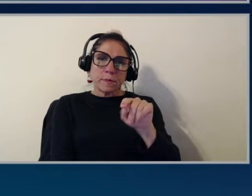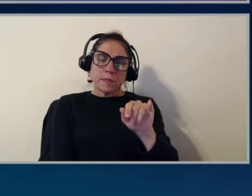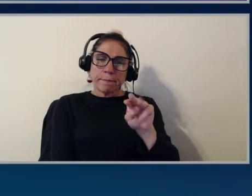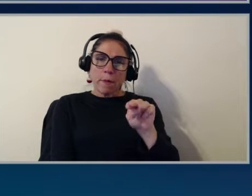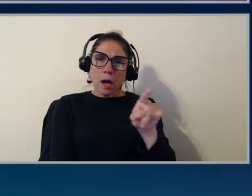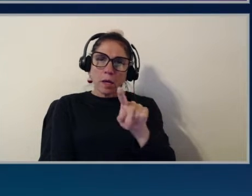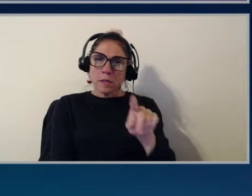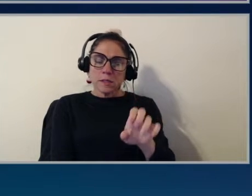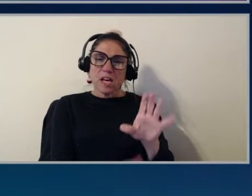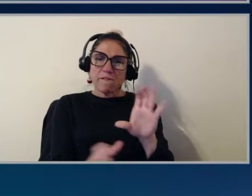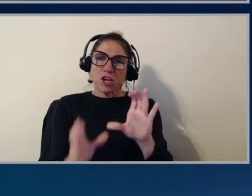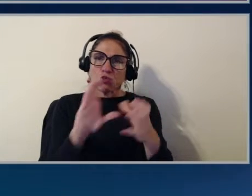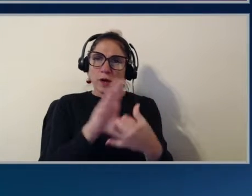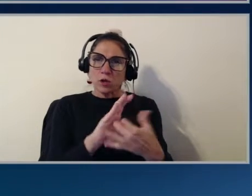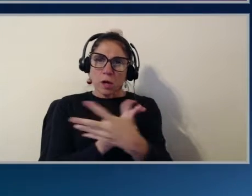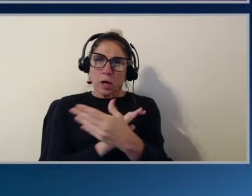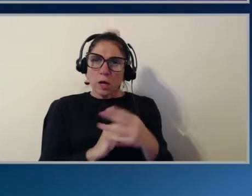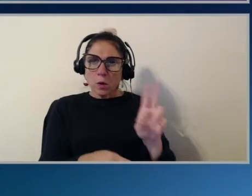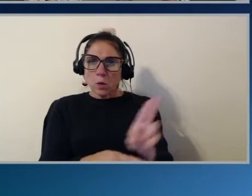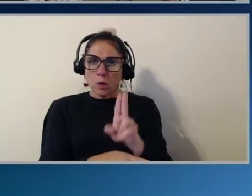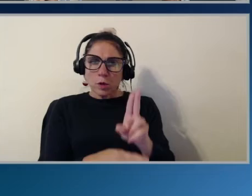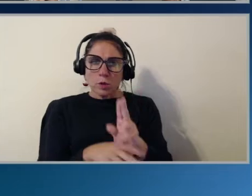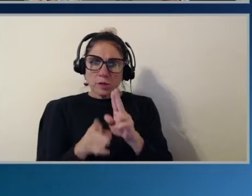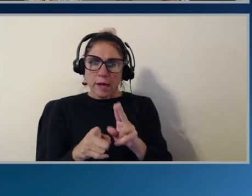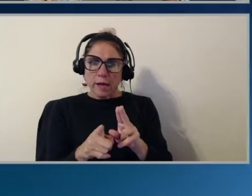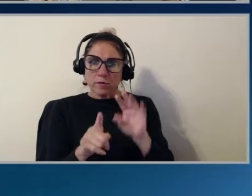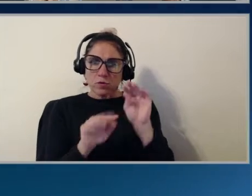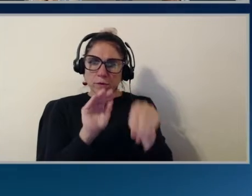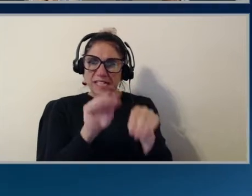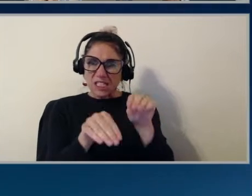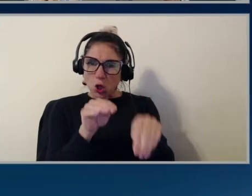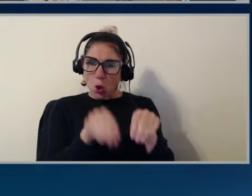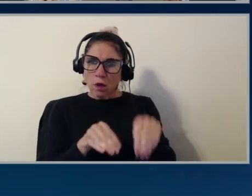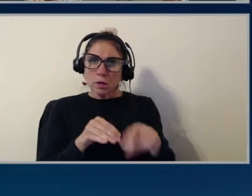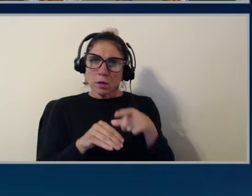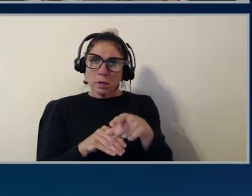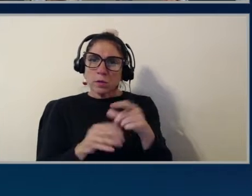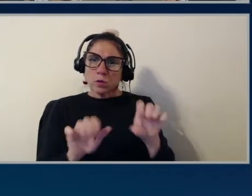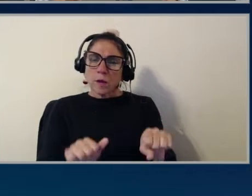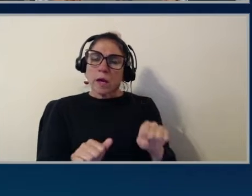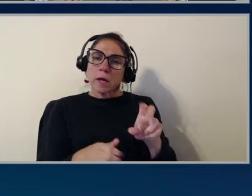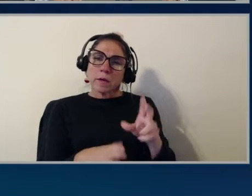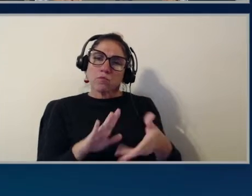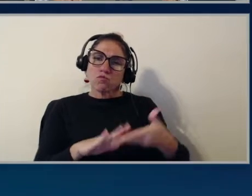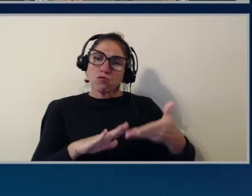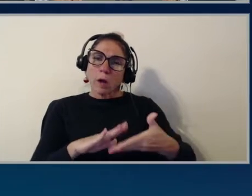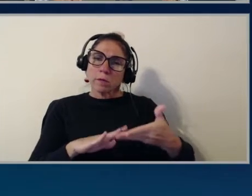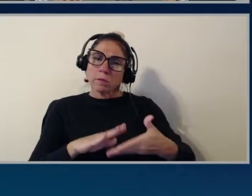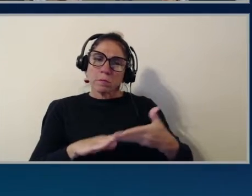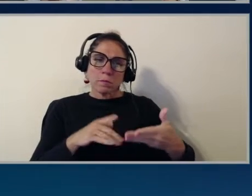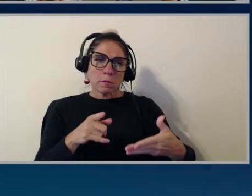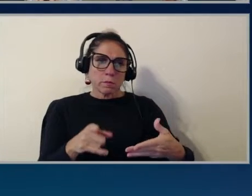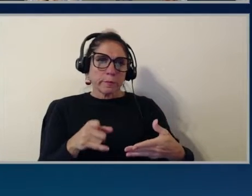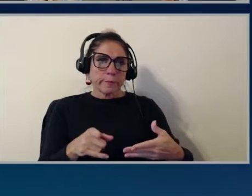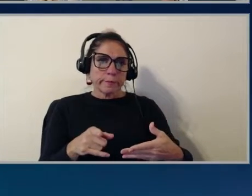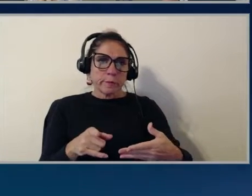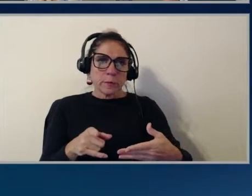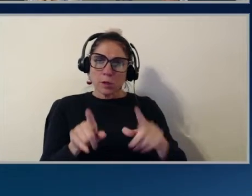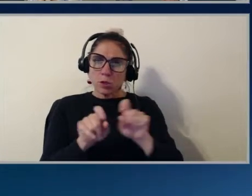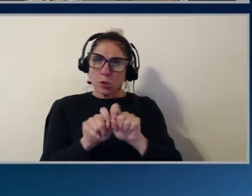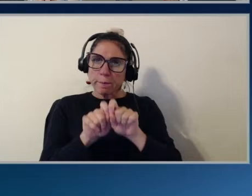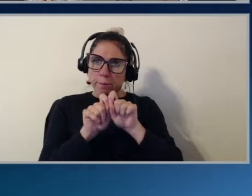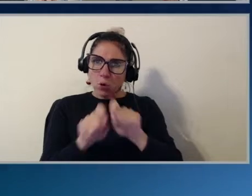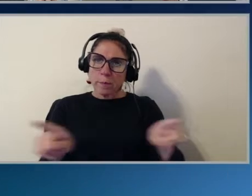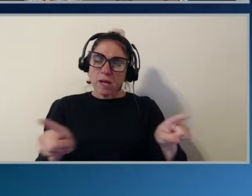a P4D instance type. So you can just run this get deployment config